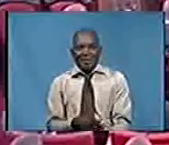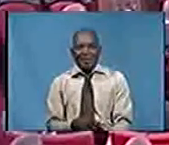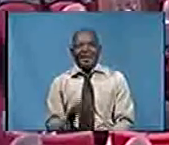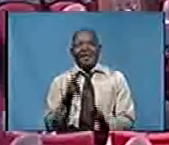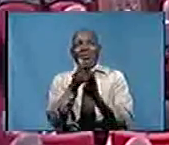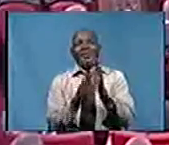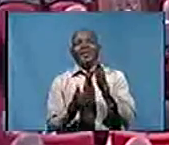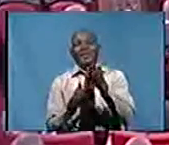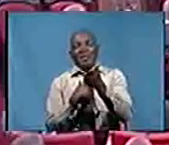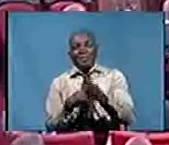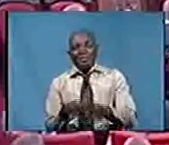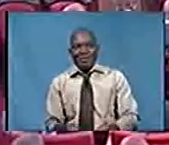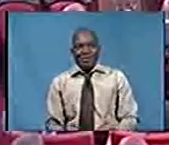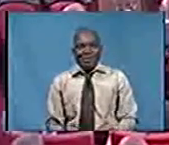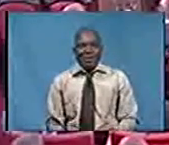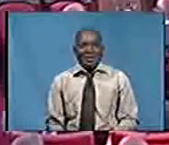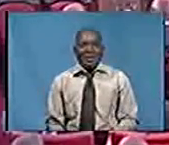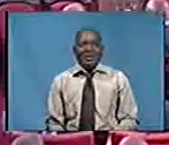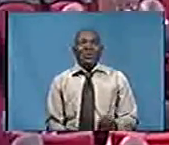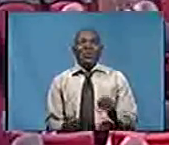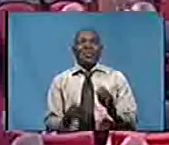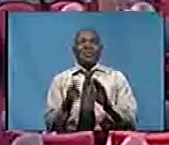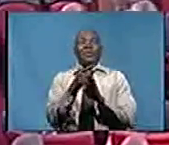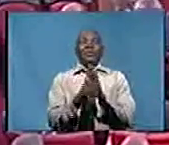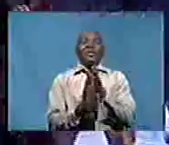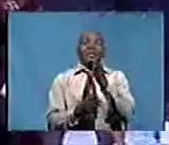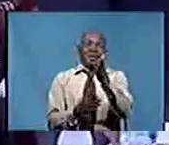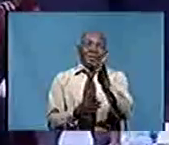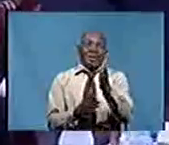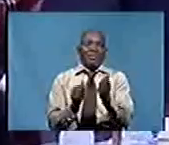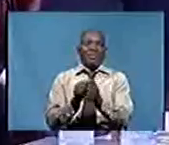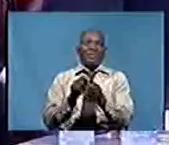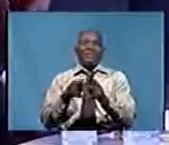the respondent. I appear with my learned friend.